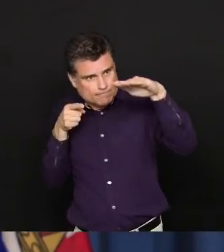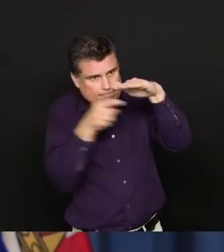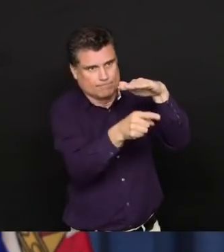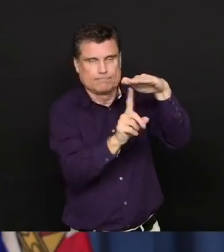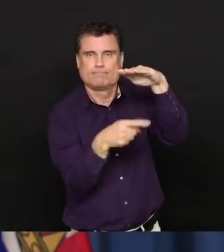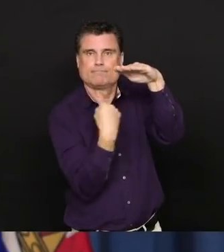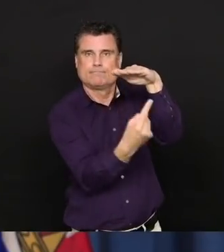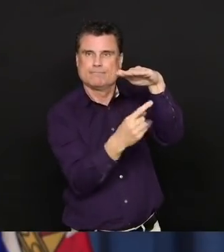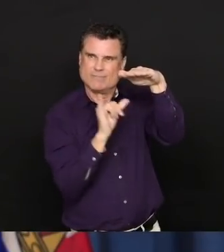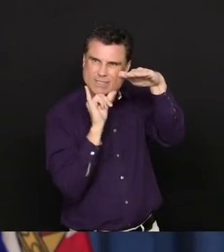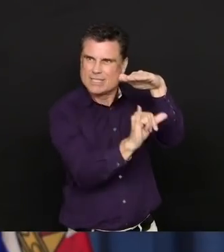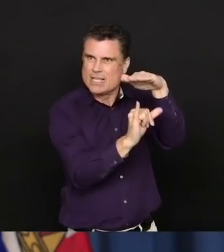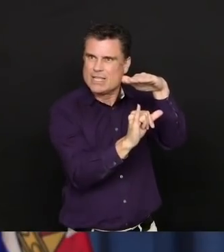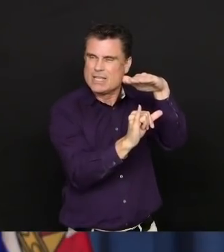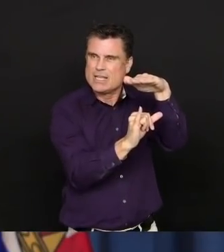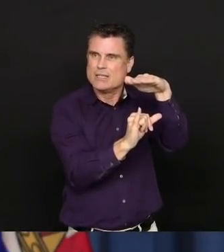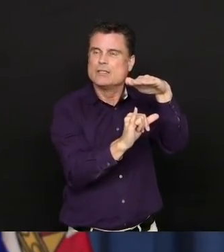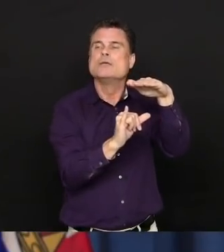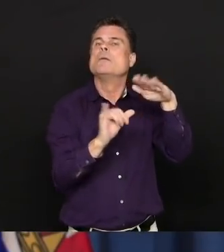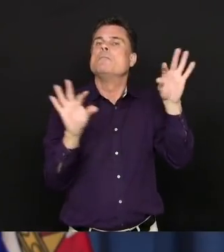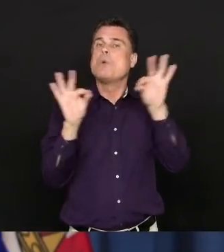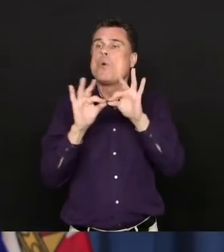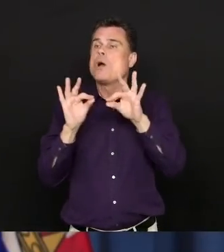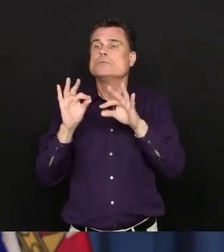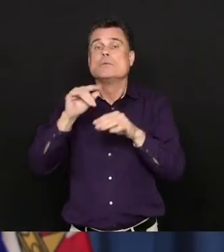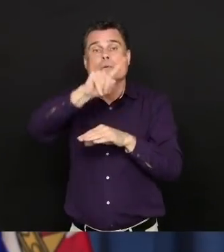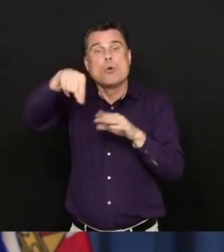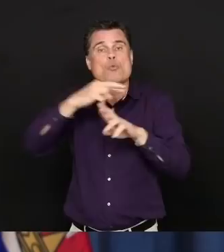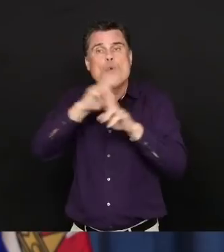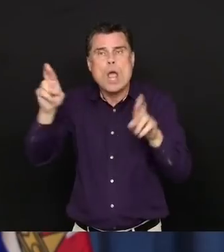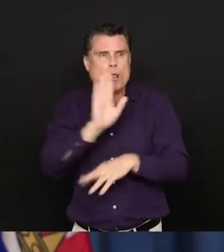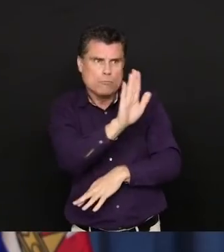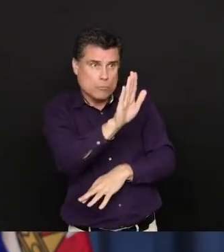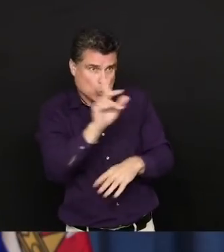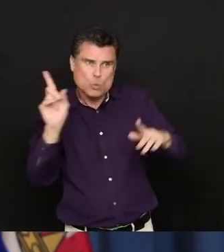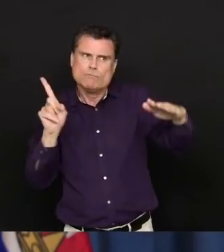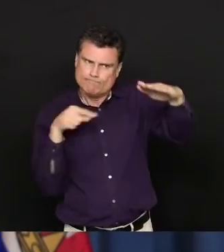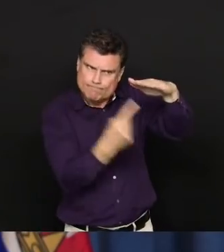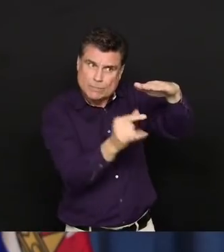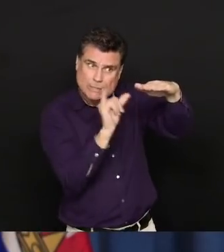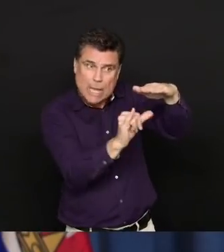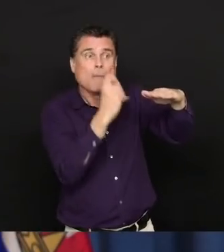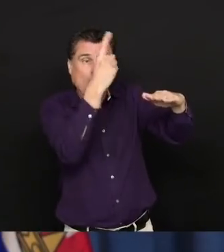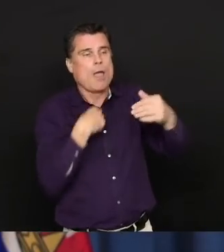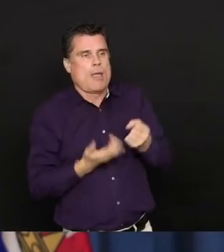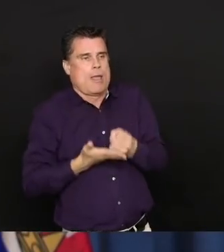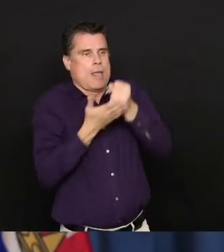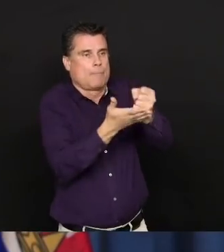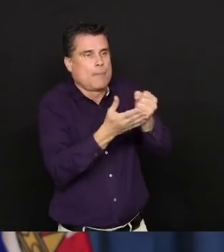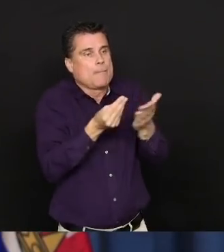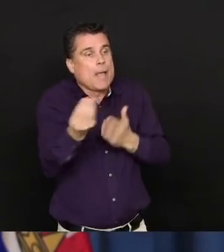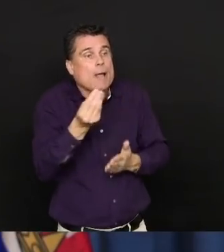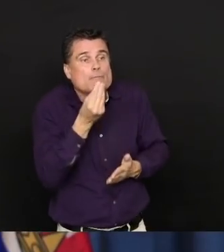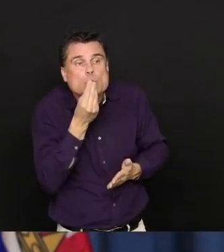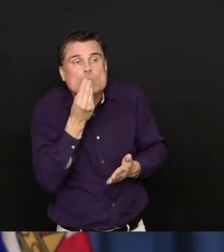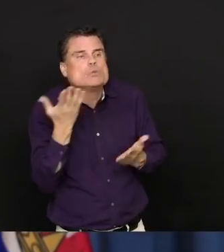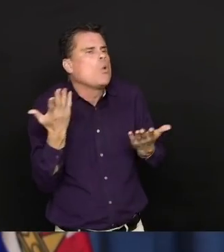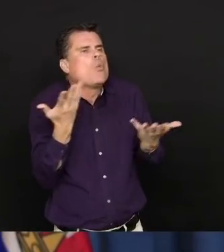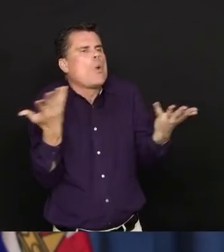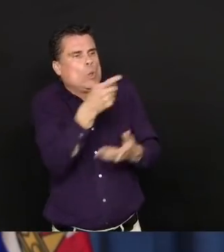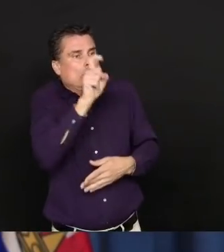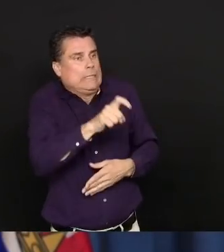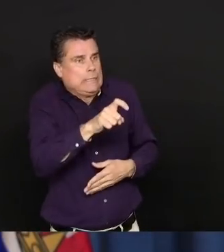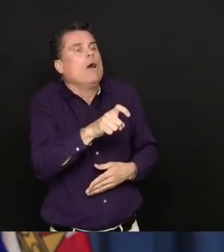of those individuals to go through that period in quarantine, in self-isolation. But it will also